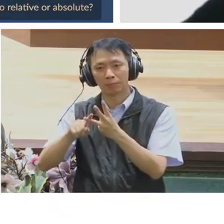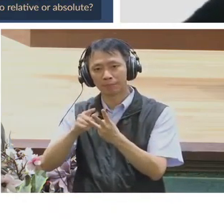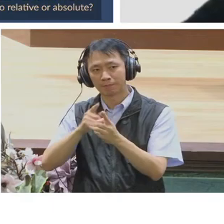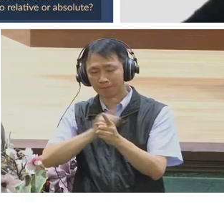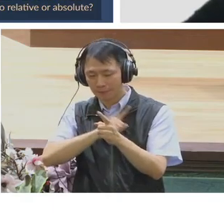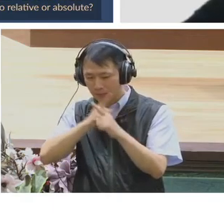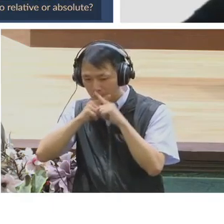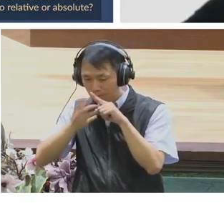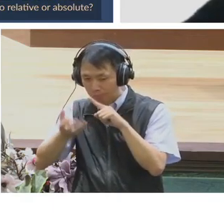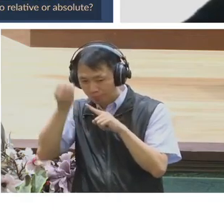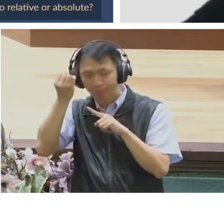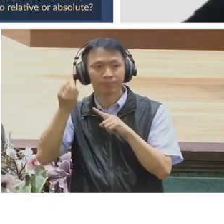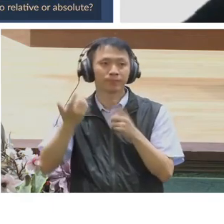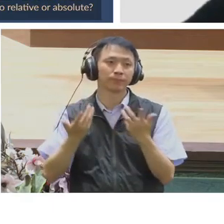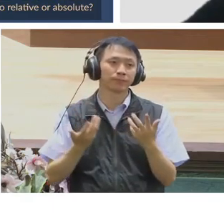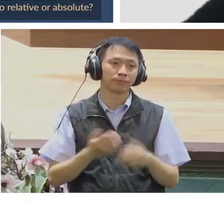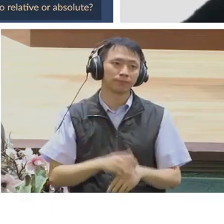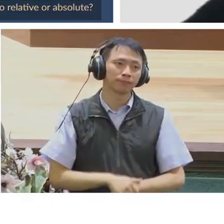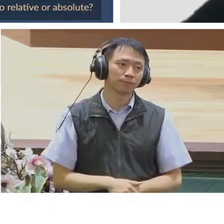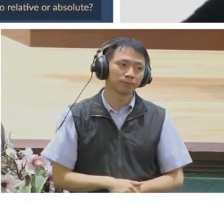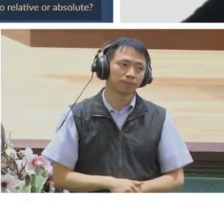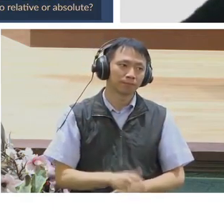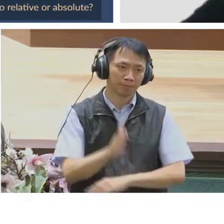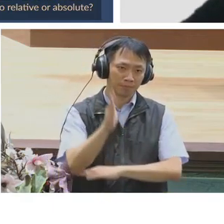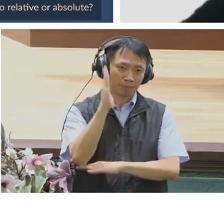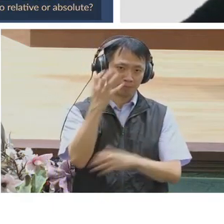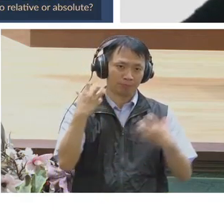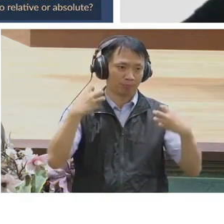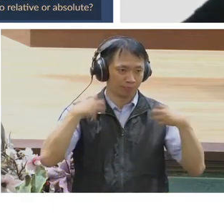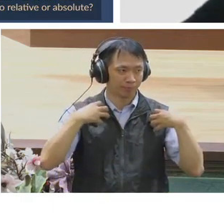keeping people safe? Any thoughts on that?